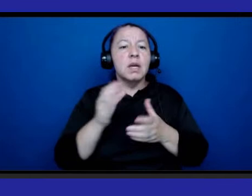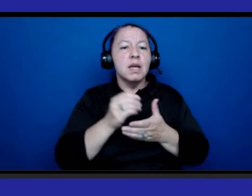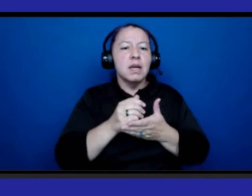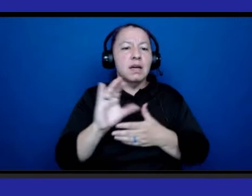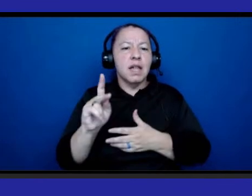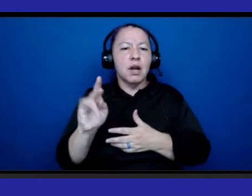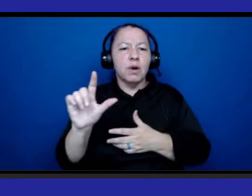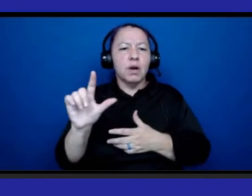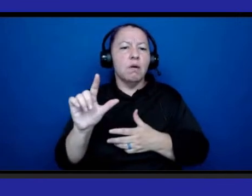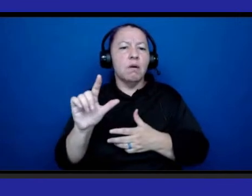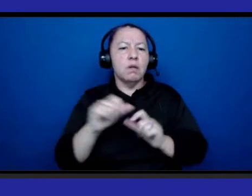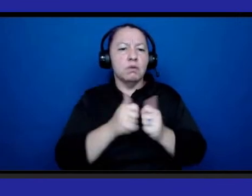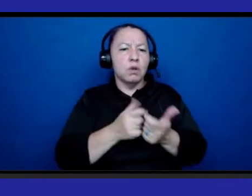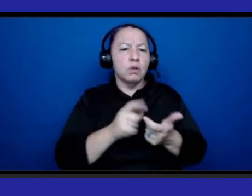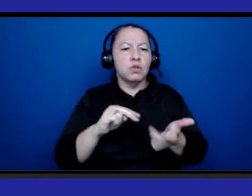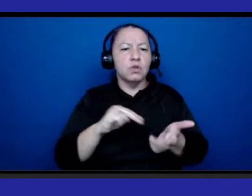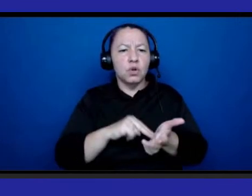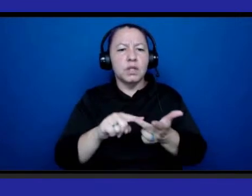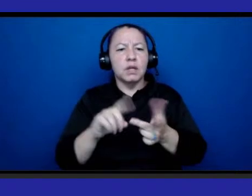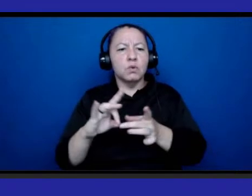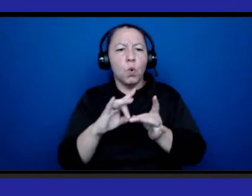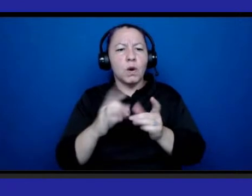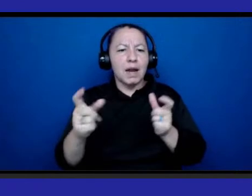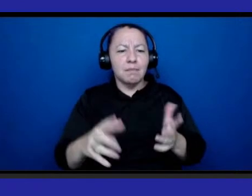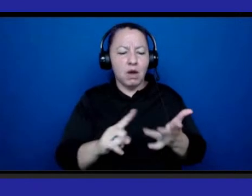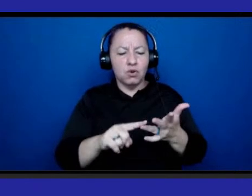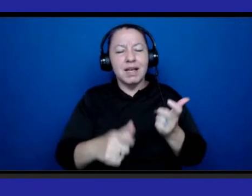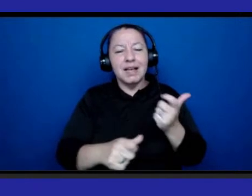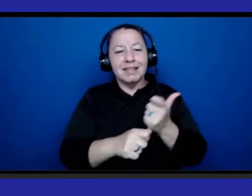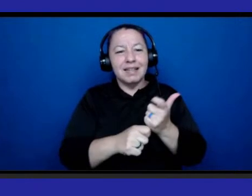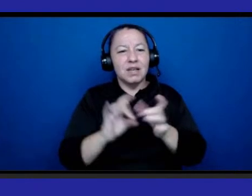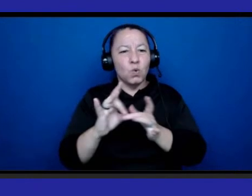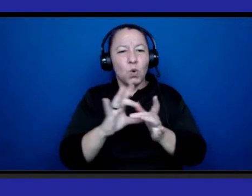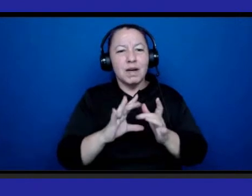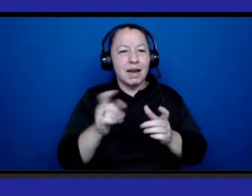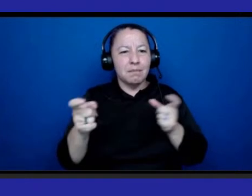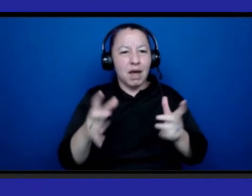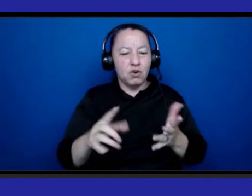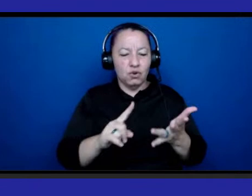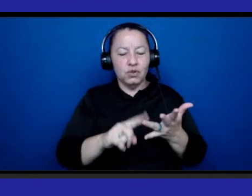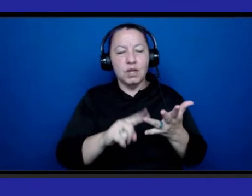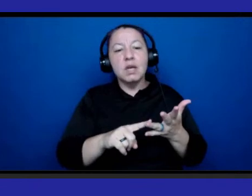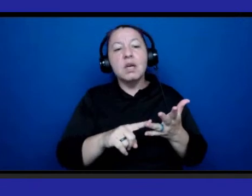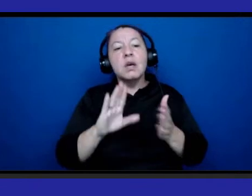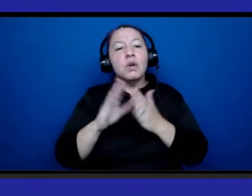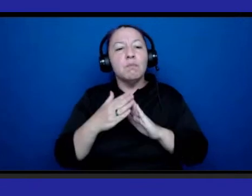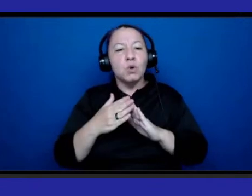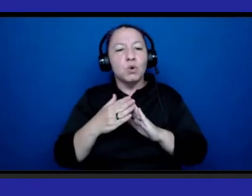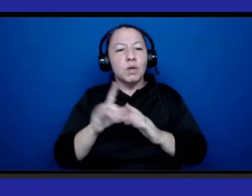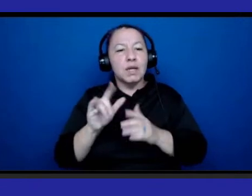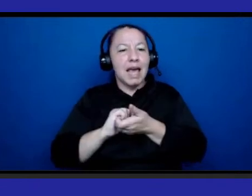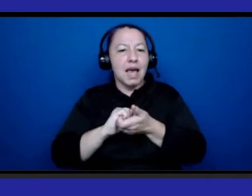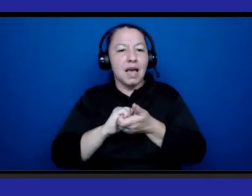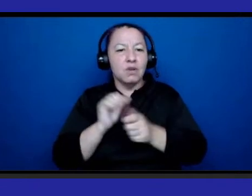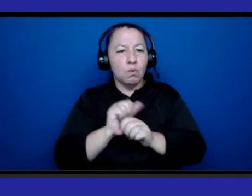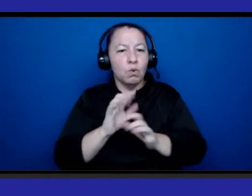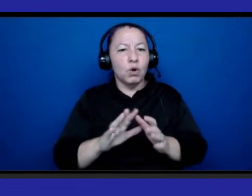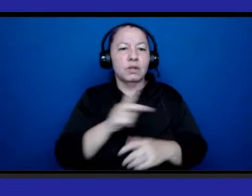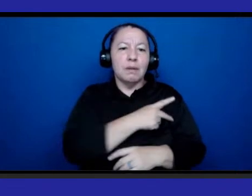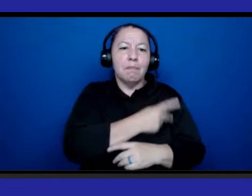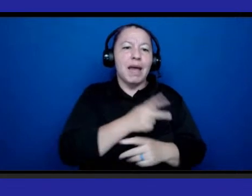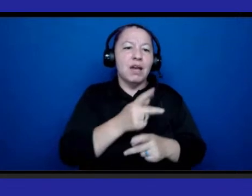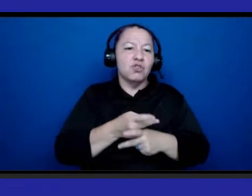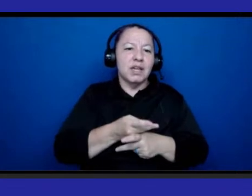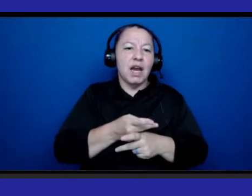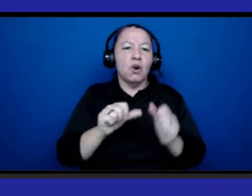nurses, coordinating managers, assistant coordinating managers, community liaison workers, patient care associate technicians.